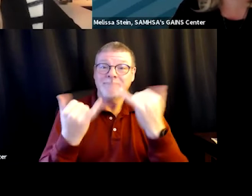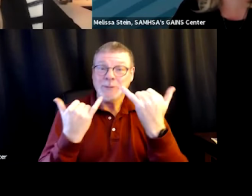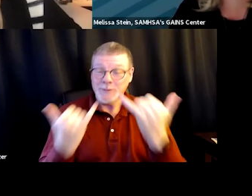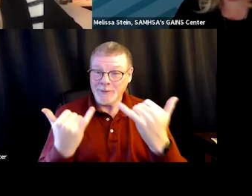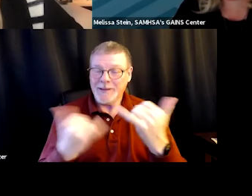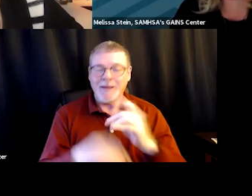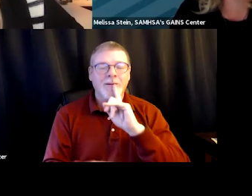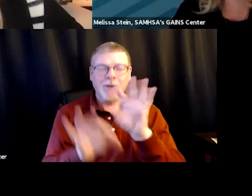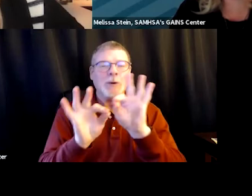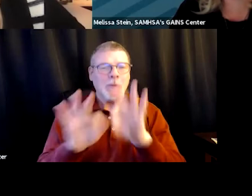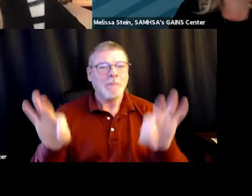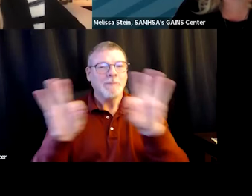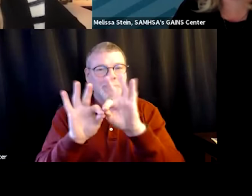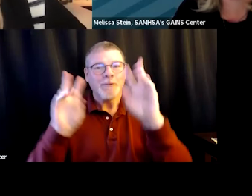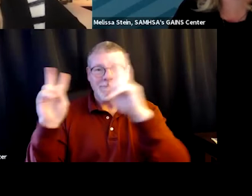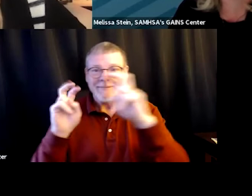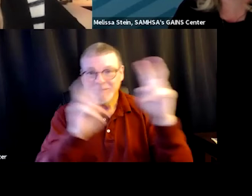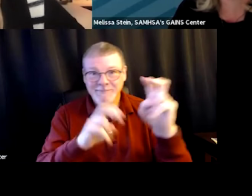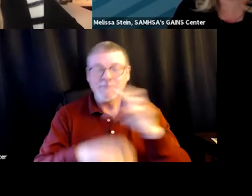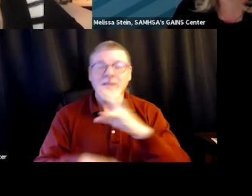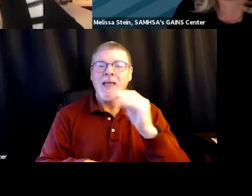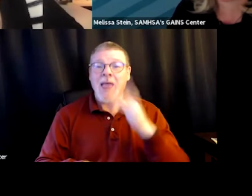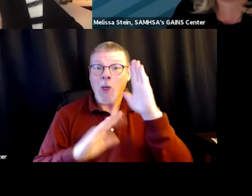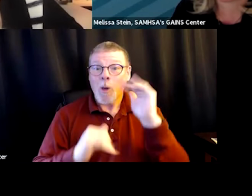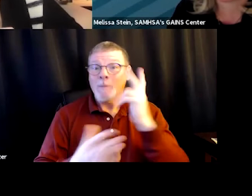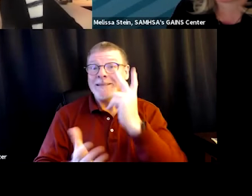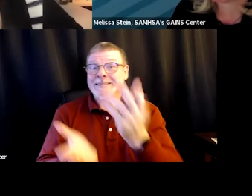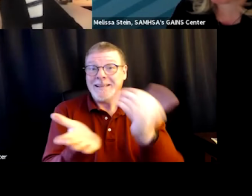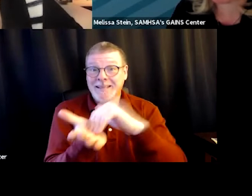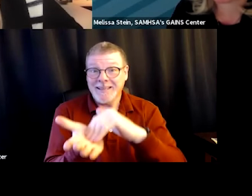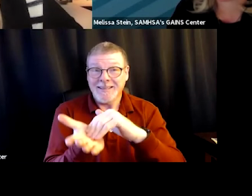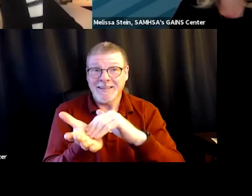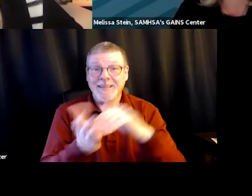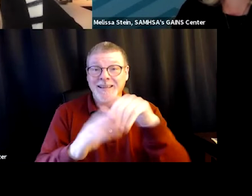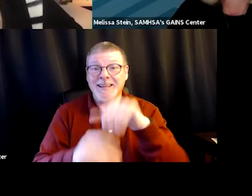really important topic. And we hope to see you again